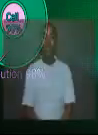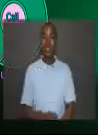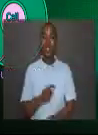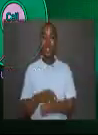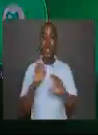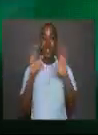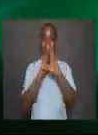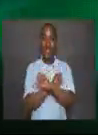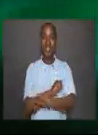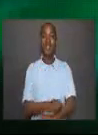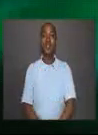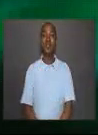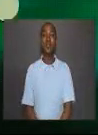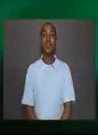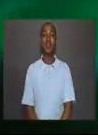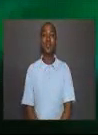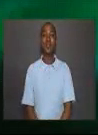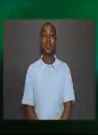Time's up.